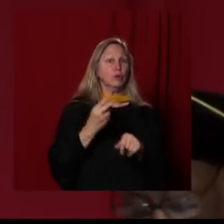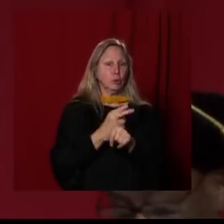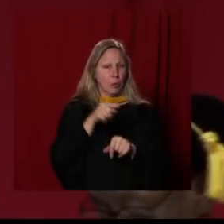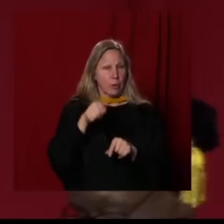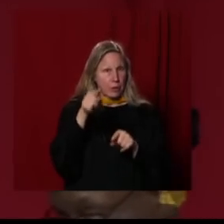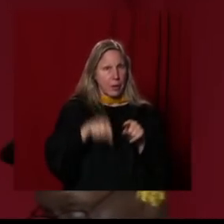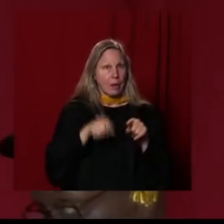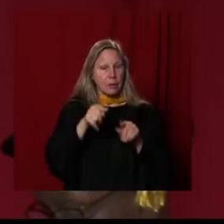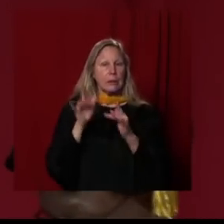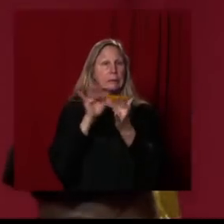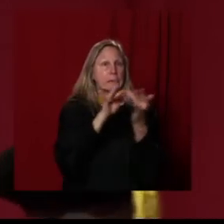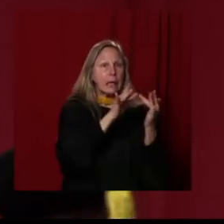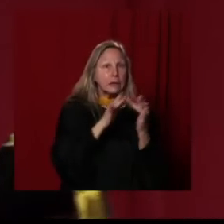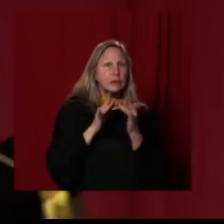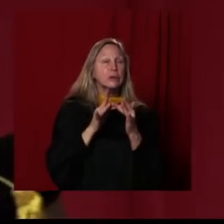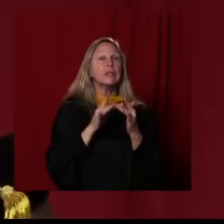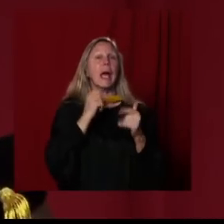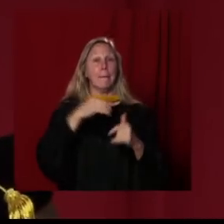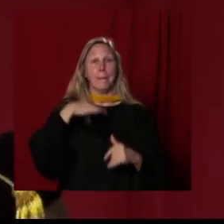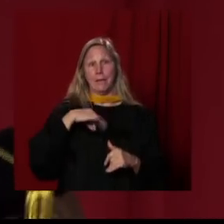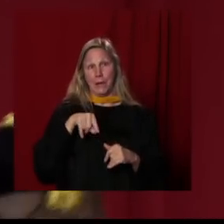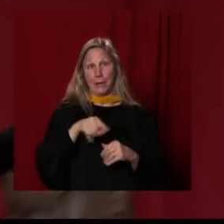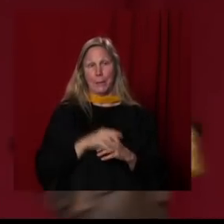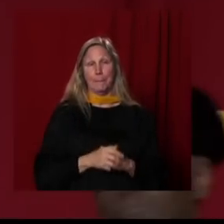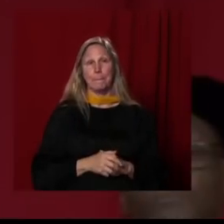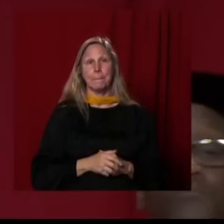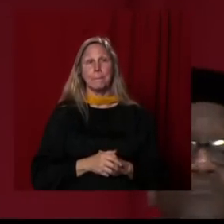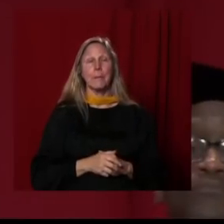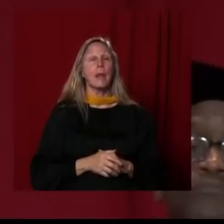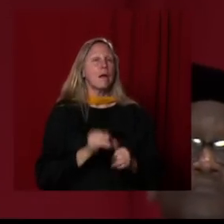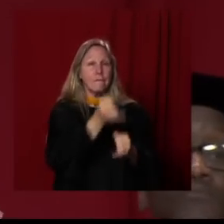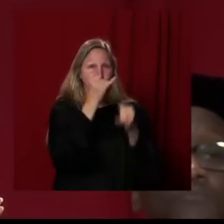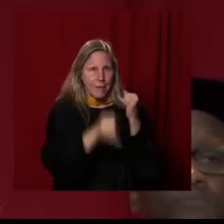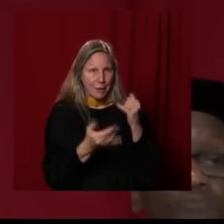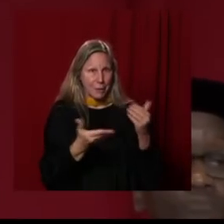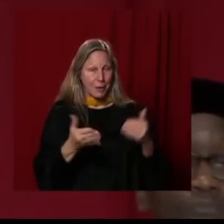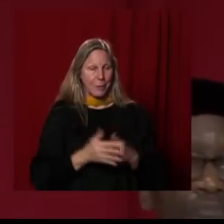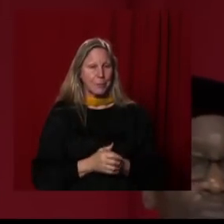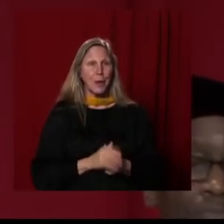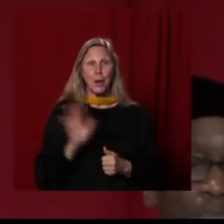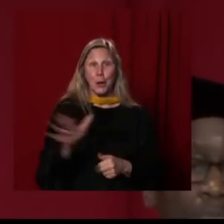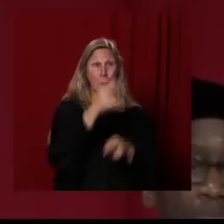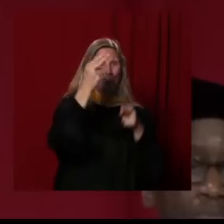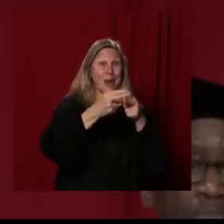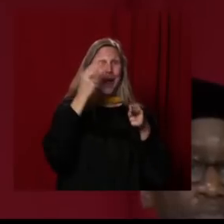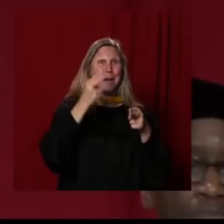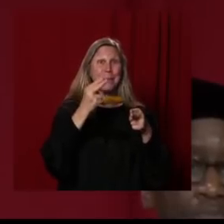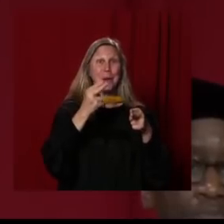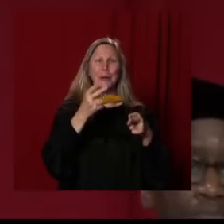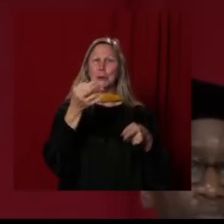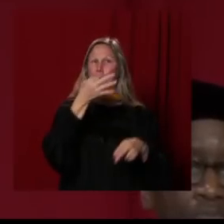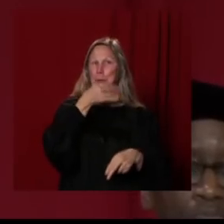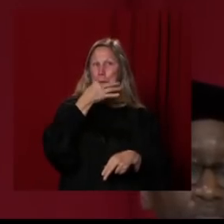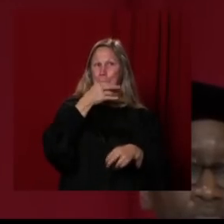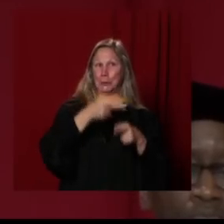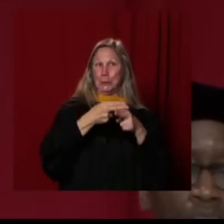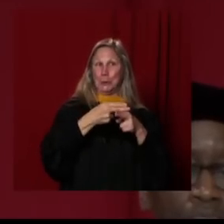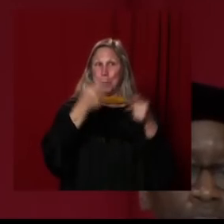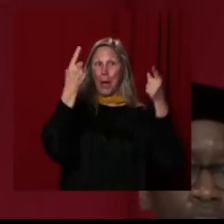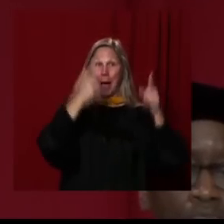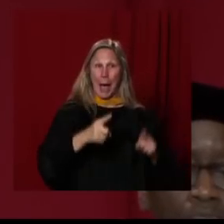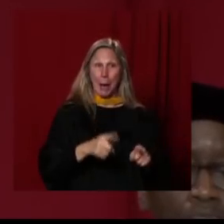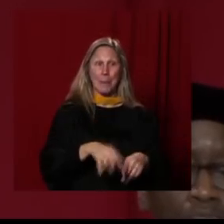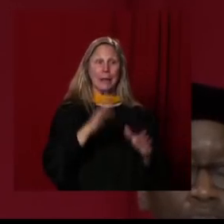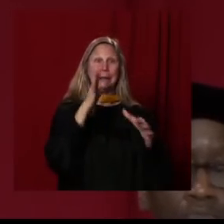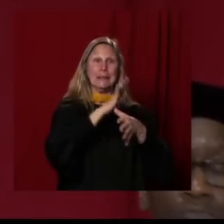of these connections and benefits. Finally, your name will soon be engraved on